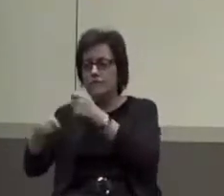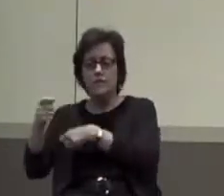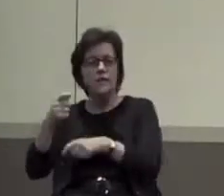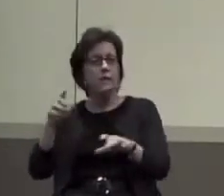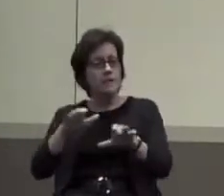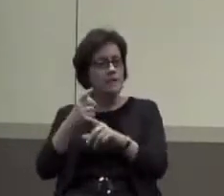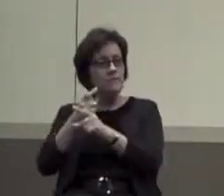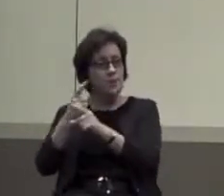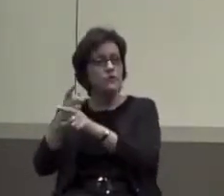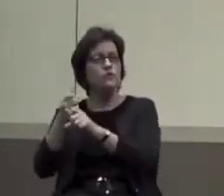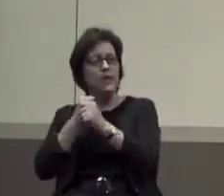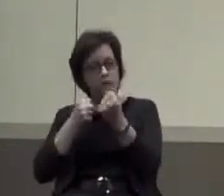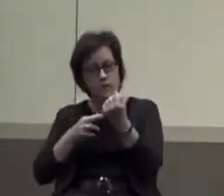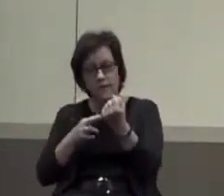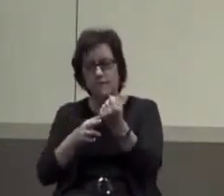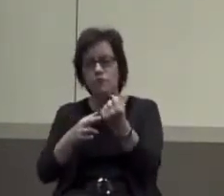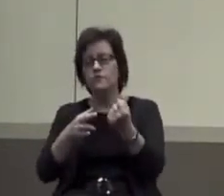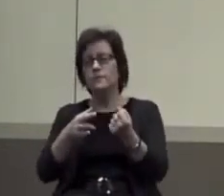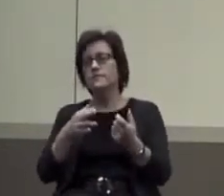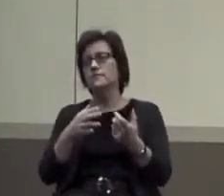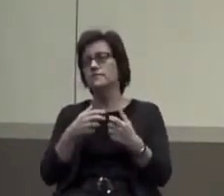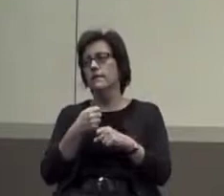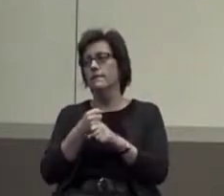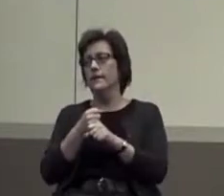get the reinforcers.